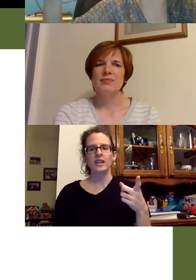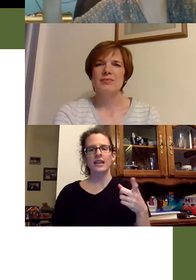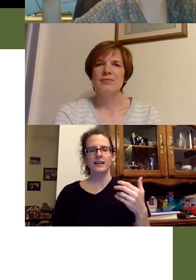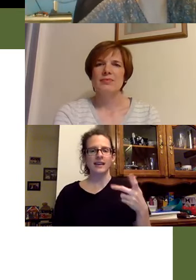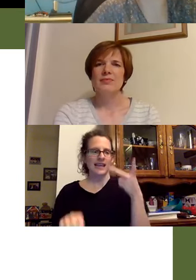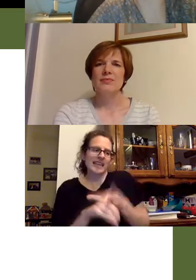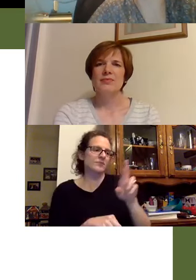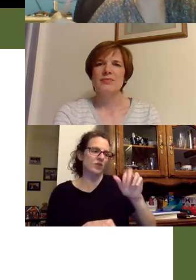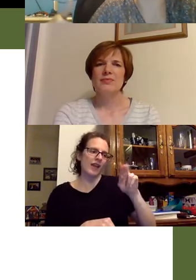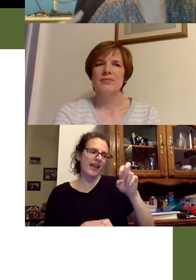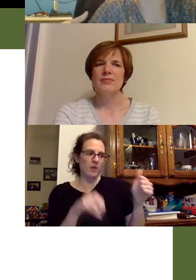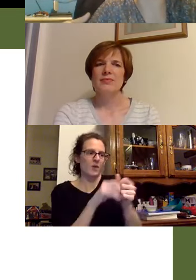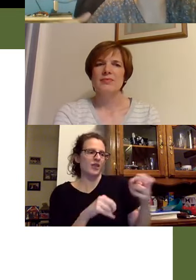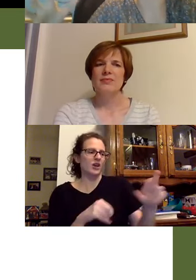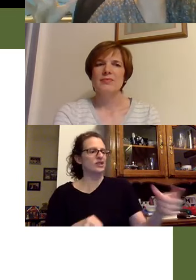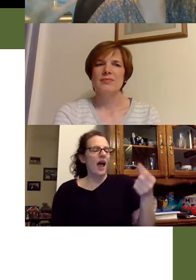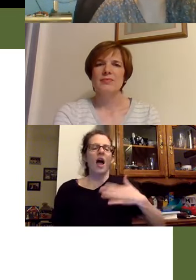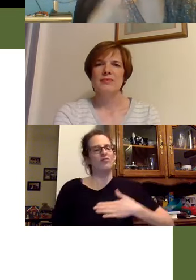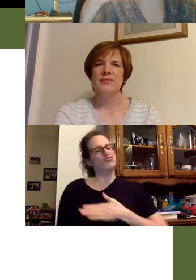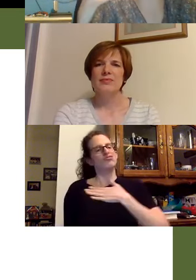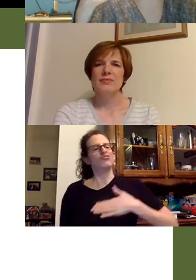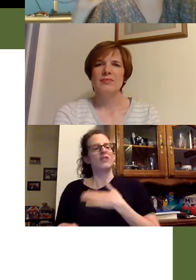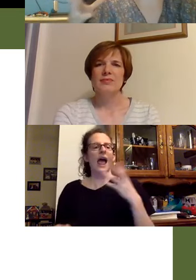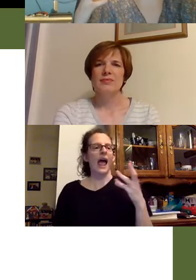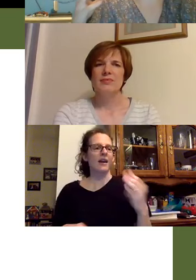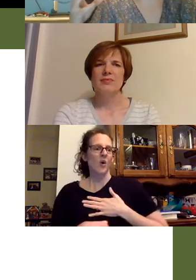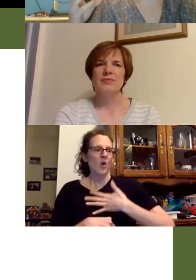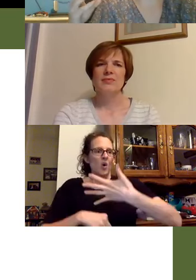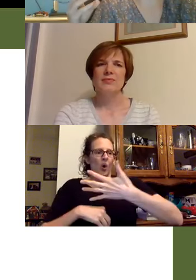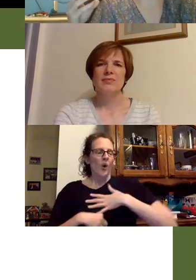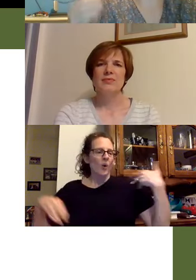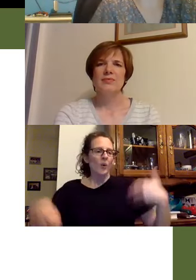Raven right there, and she applied it, and it just